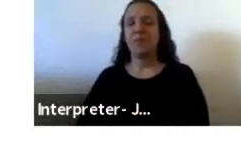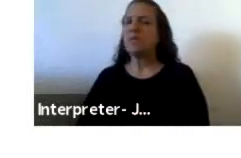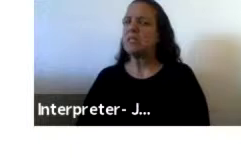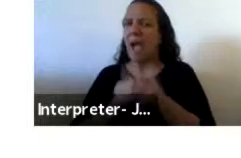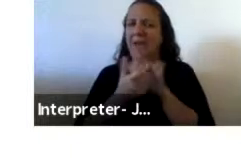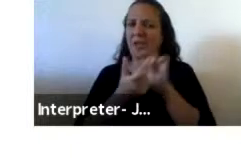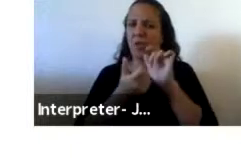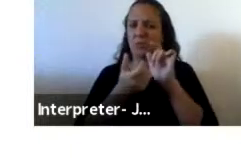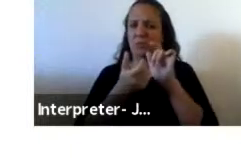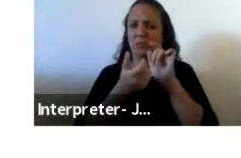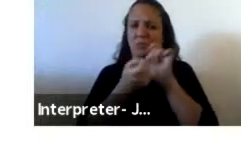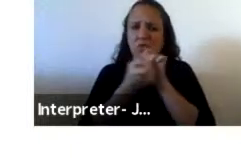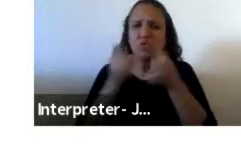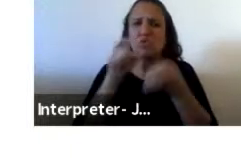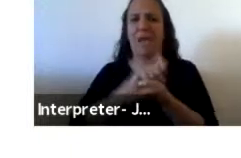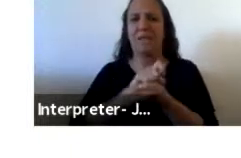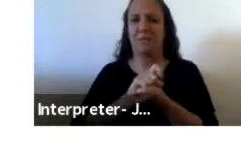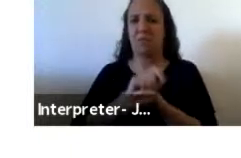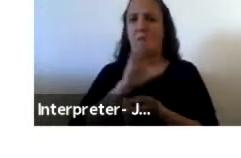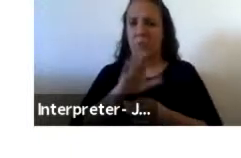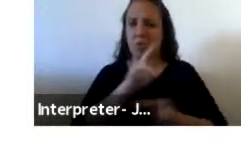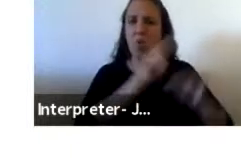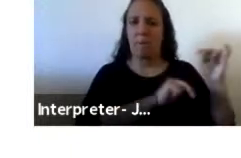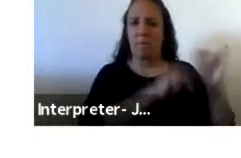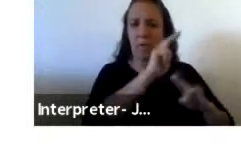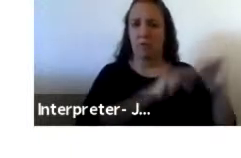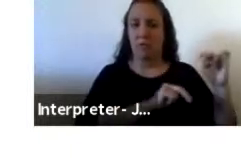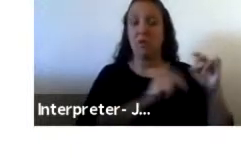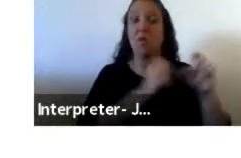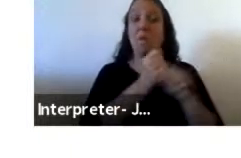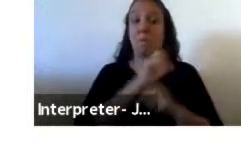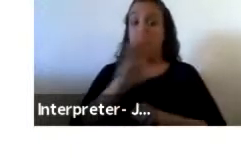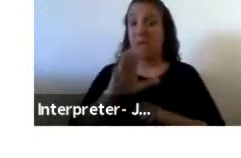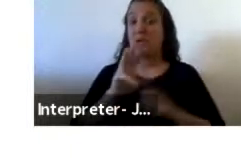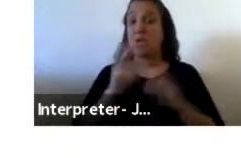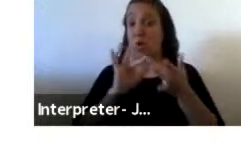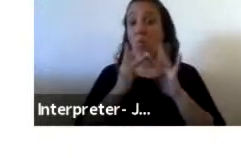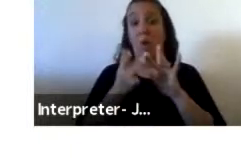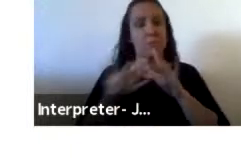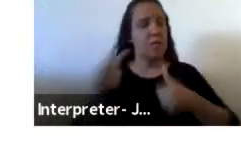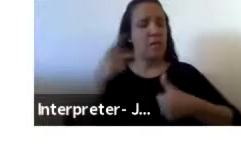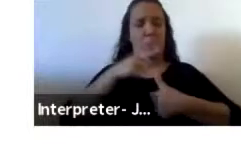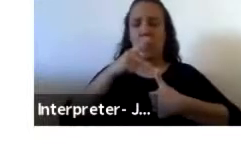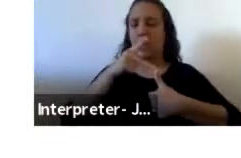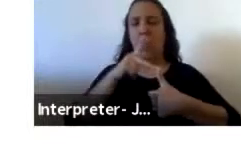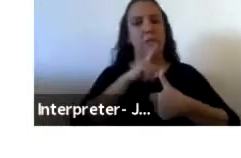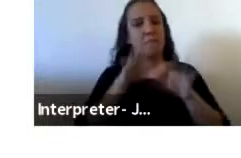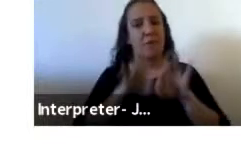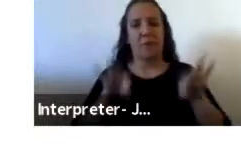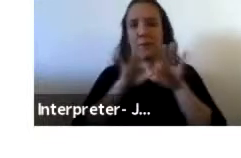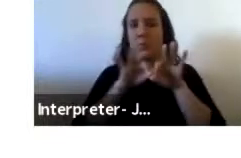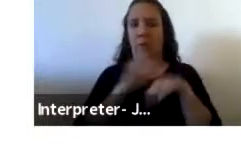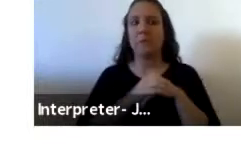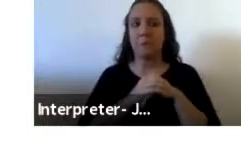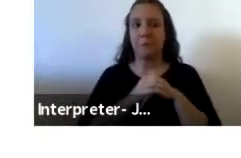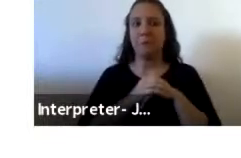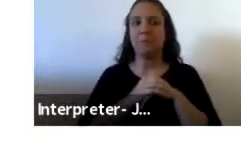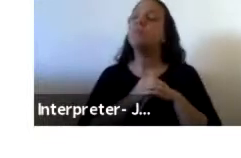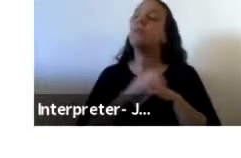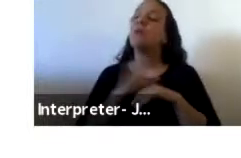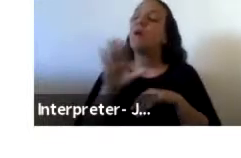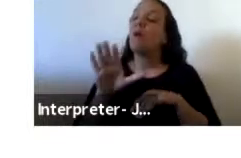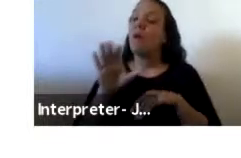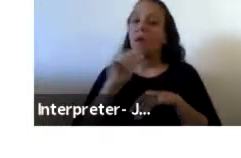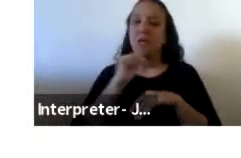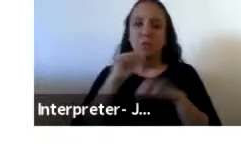how to correlate things, make your website a priority. And like I said earlier, go ahead and do these in phases.